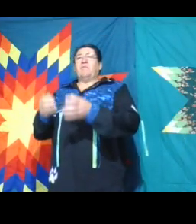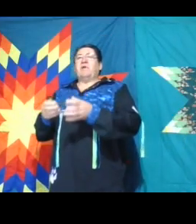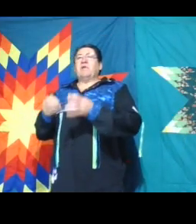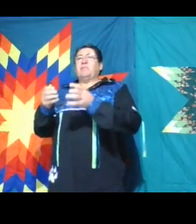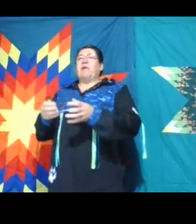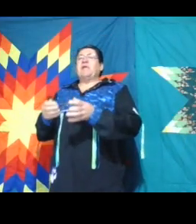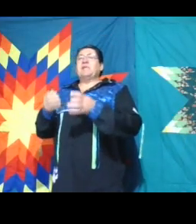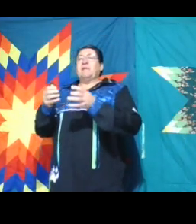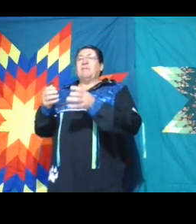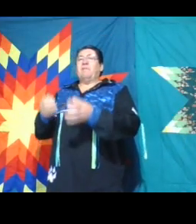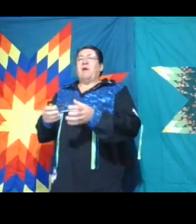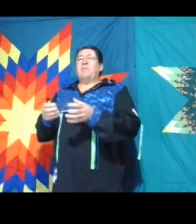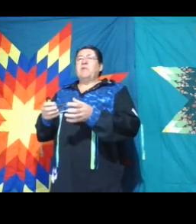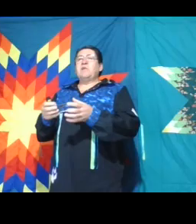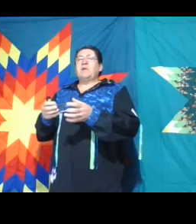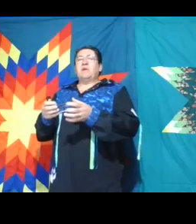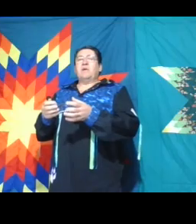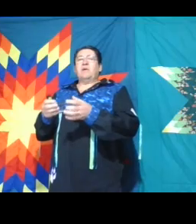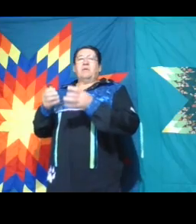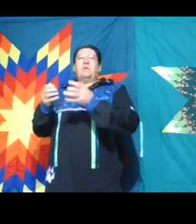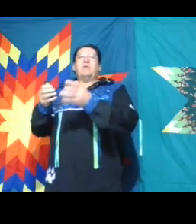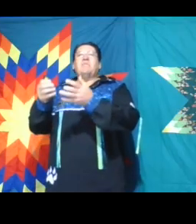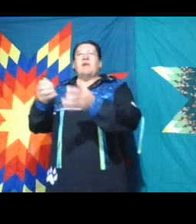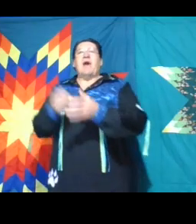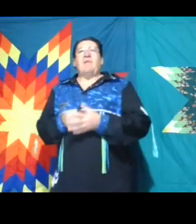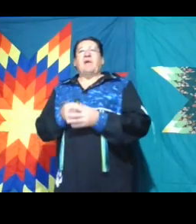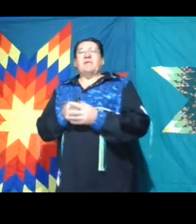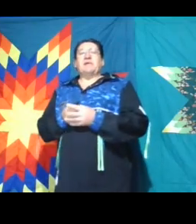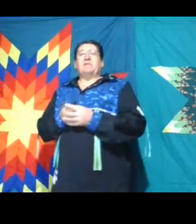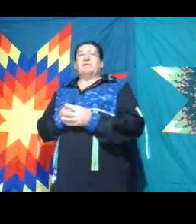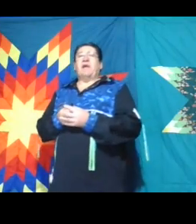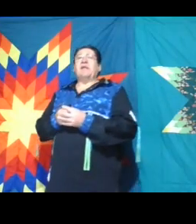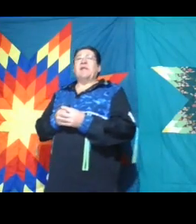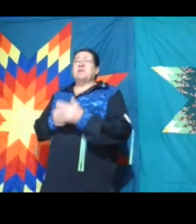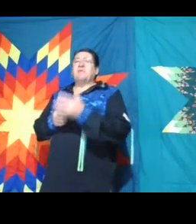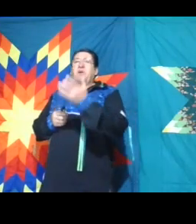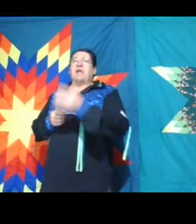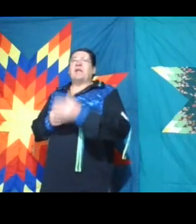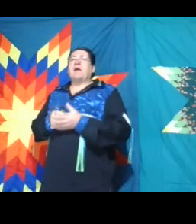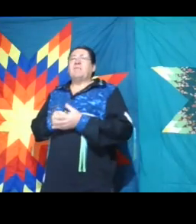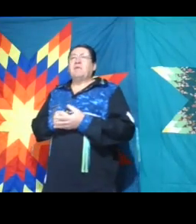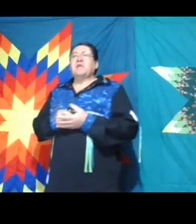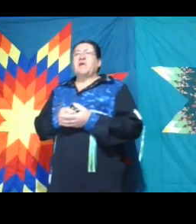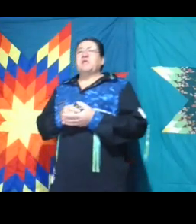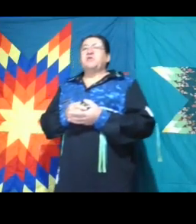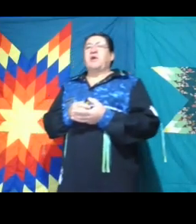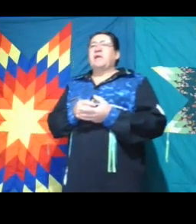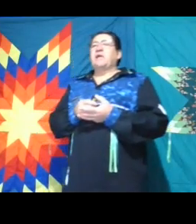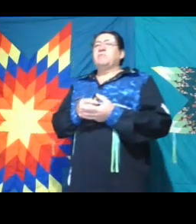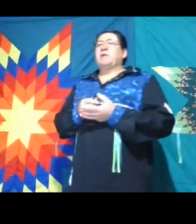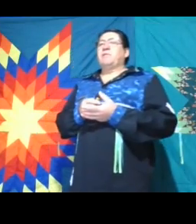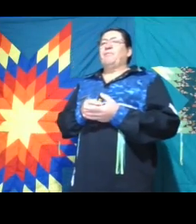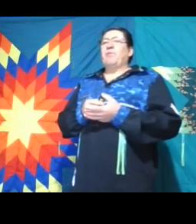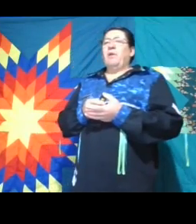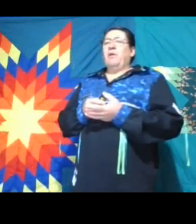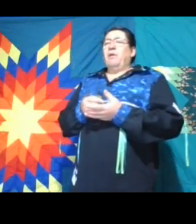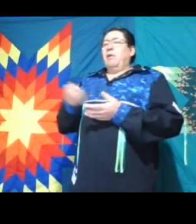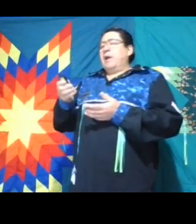active workspace and environment. Do they even have that skill set? And this is where that lack of education training comes